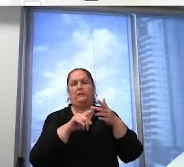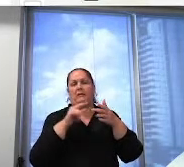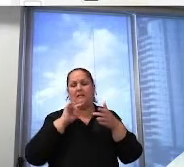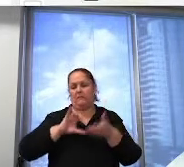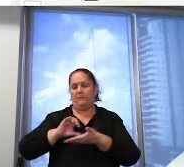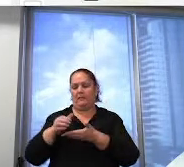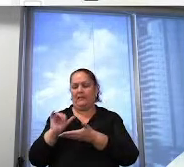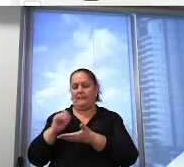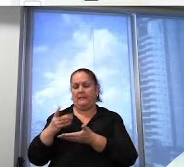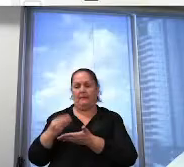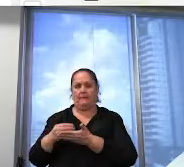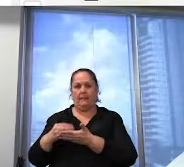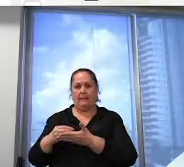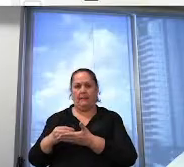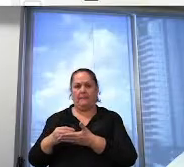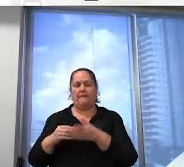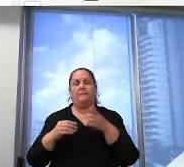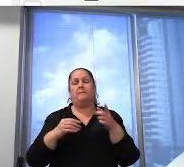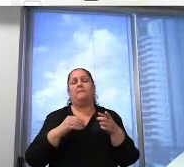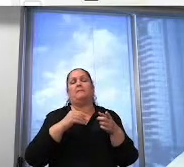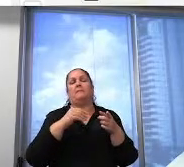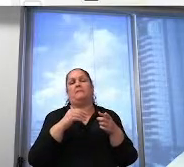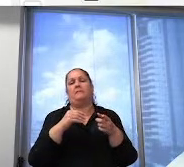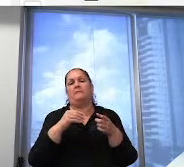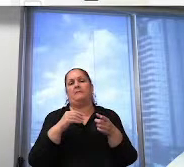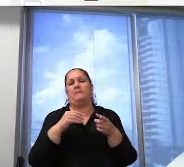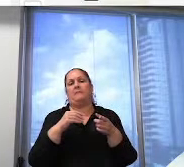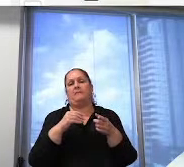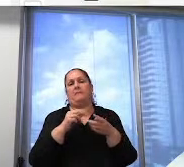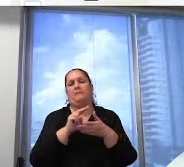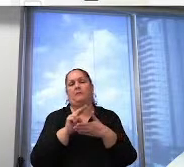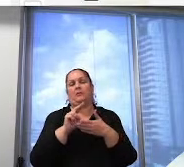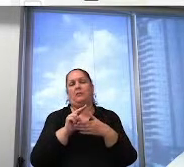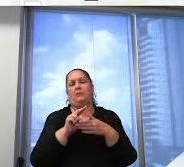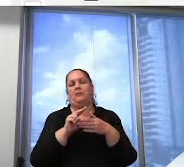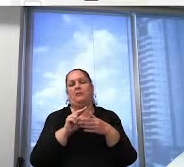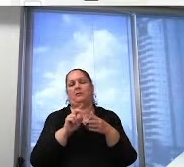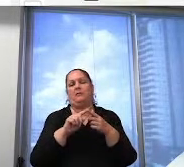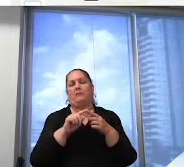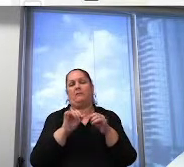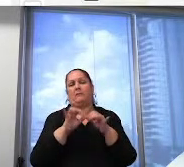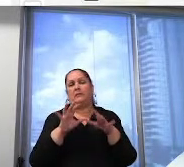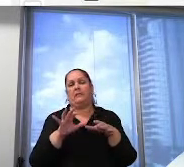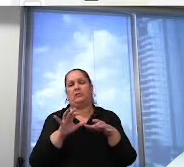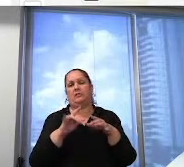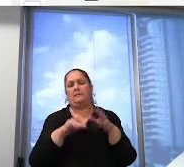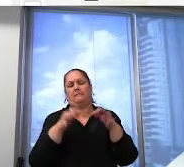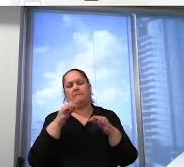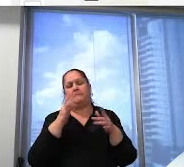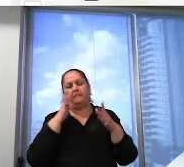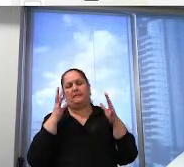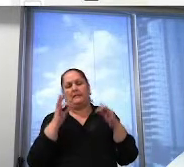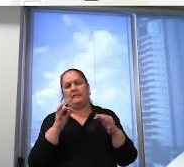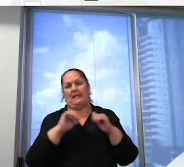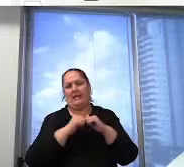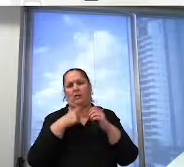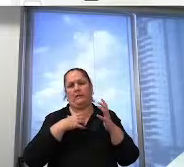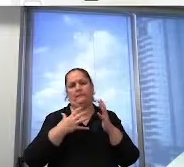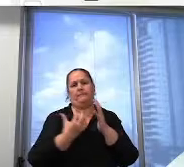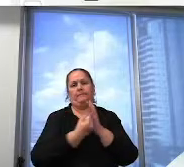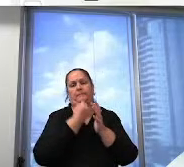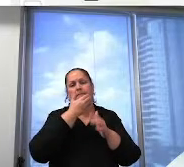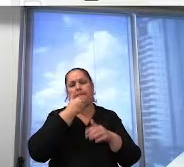capital because it's not related to the event. So we utilize some of those details from an engineering, use that judgment to be able